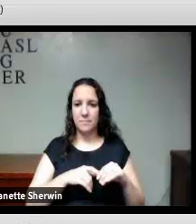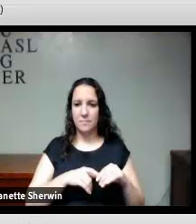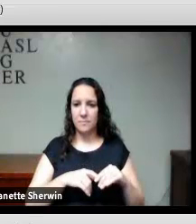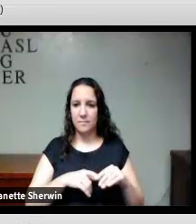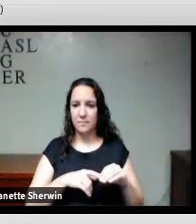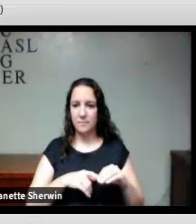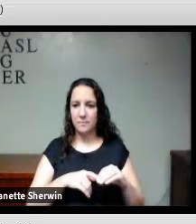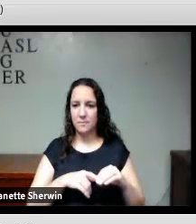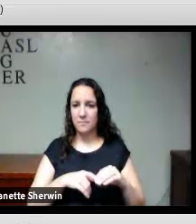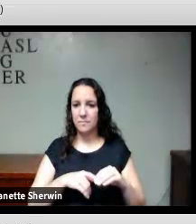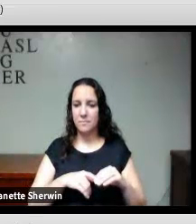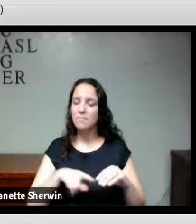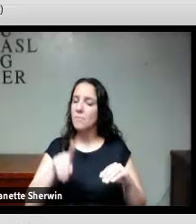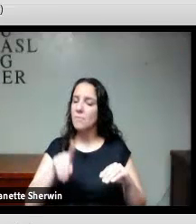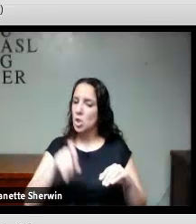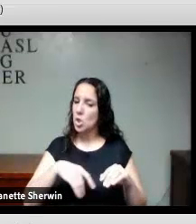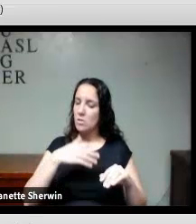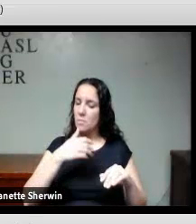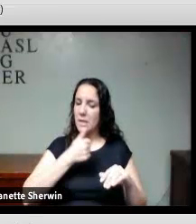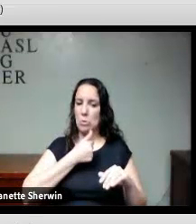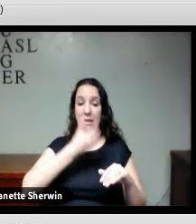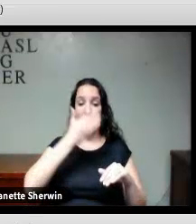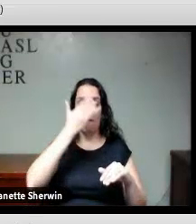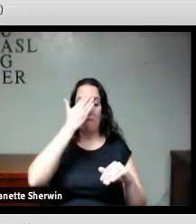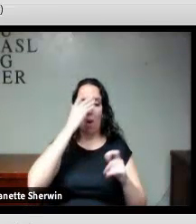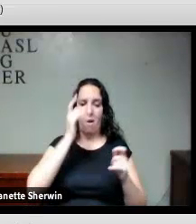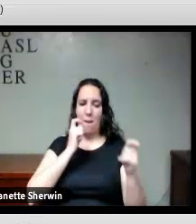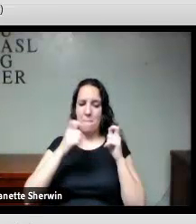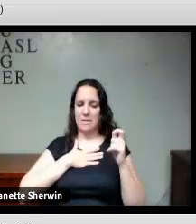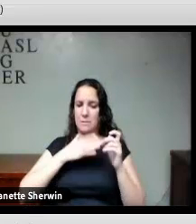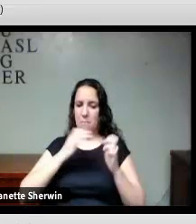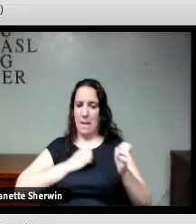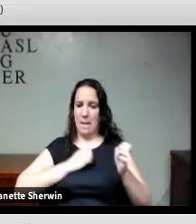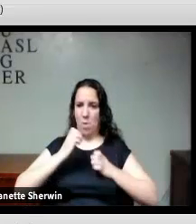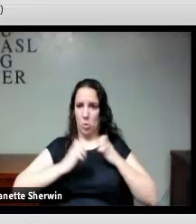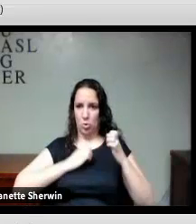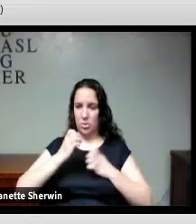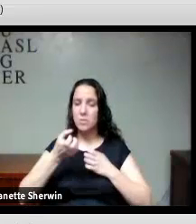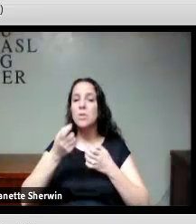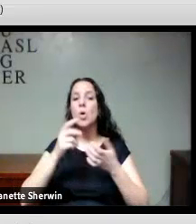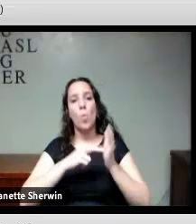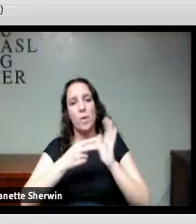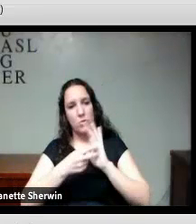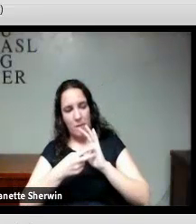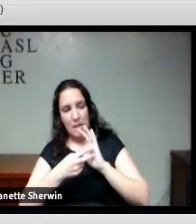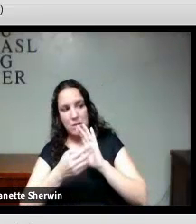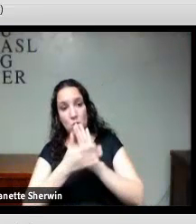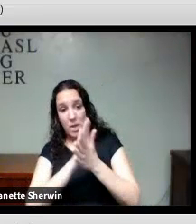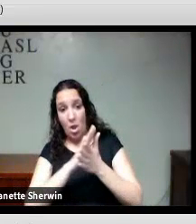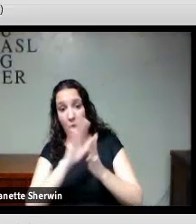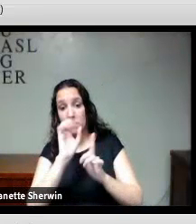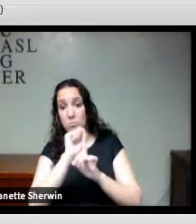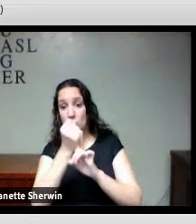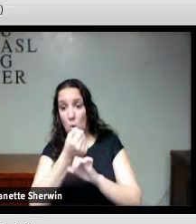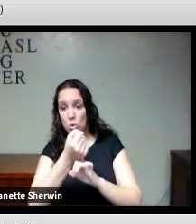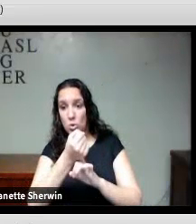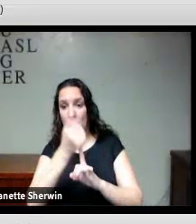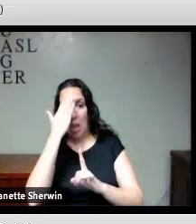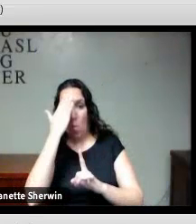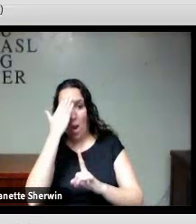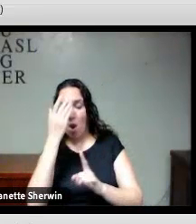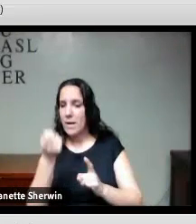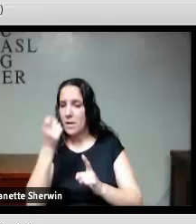to be self-aware and manage your own emotions, which helps you be socially aware and understand their emotions. Now, I didn't say you